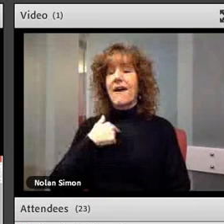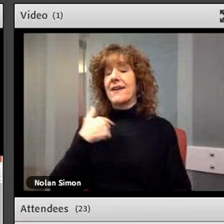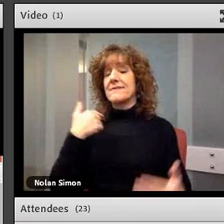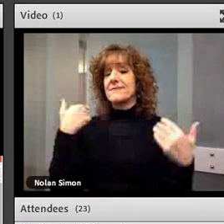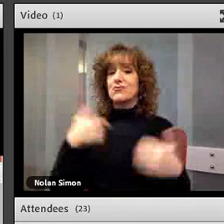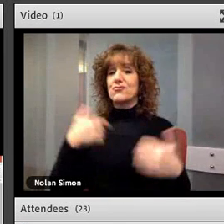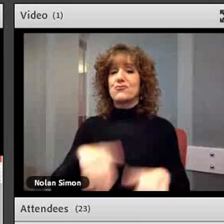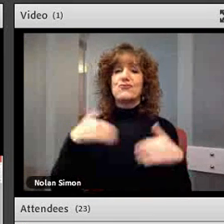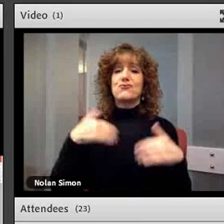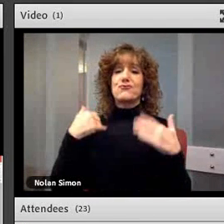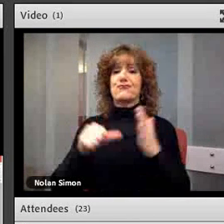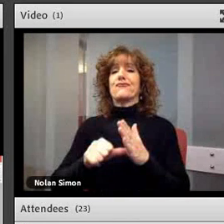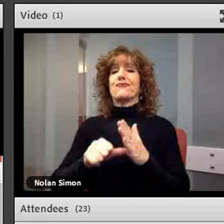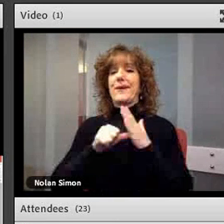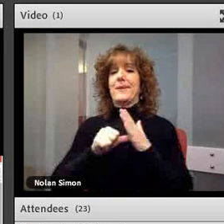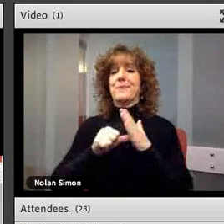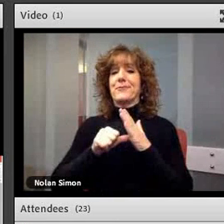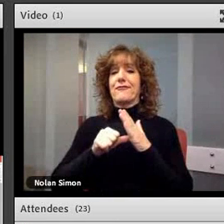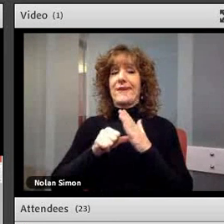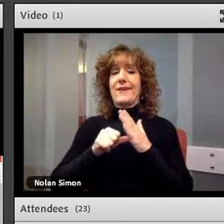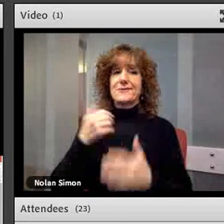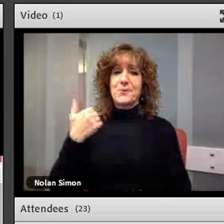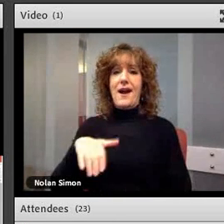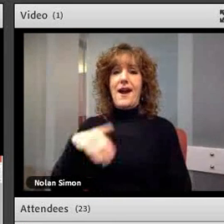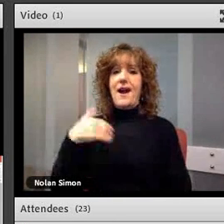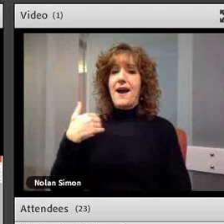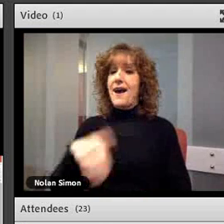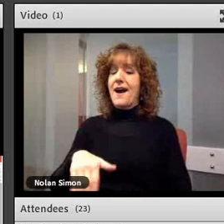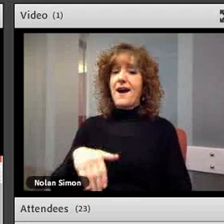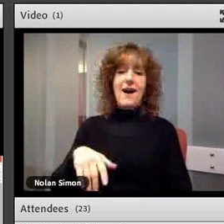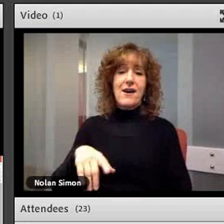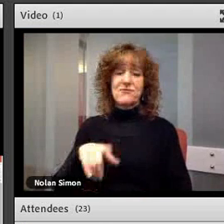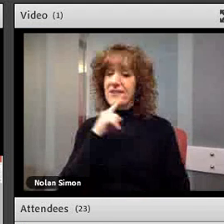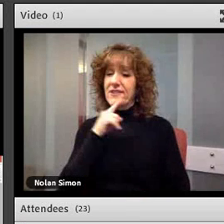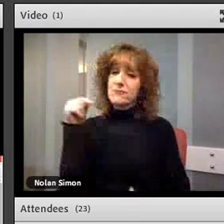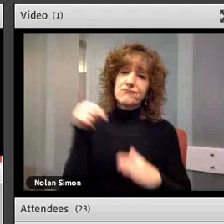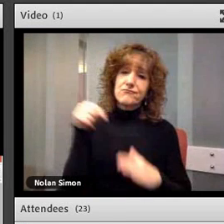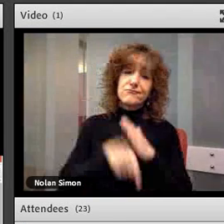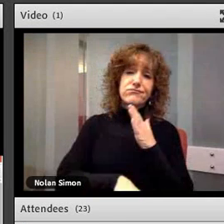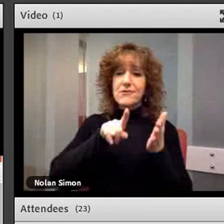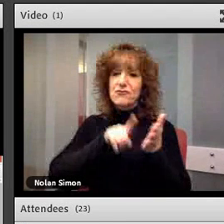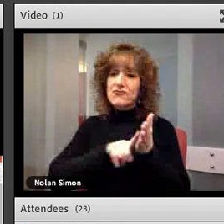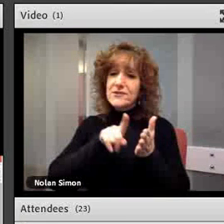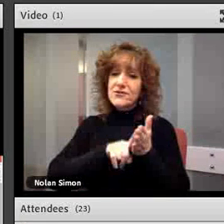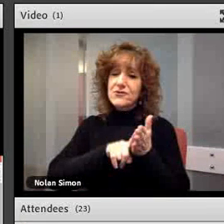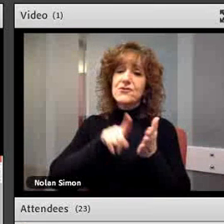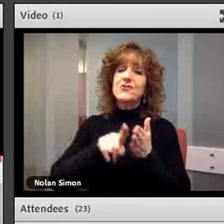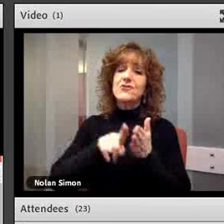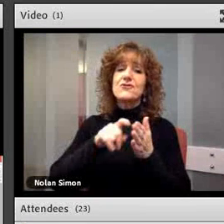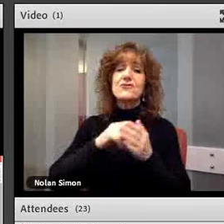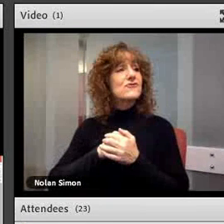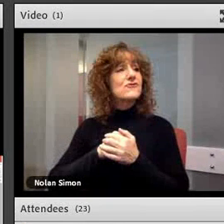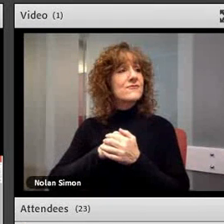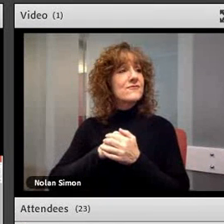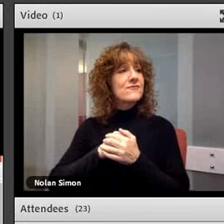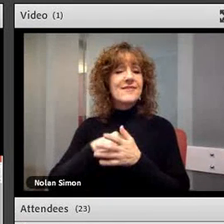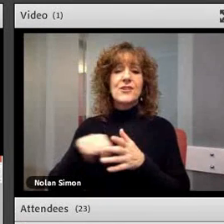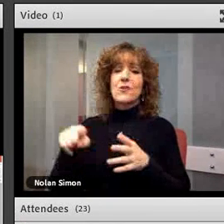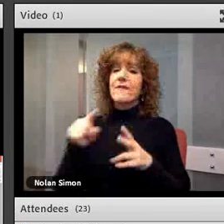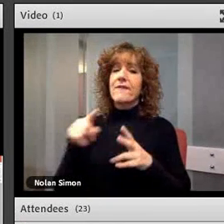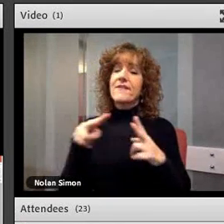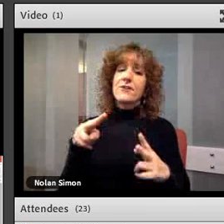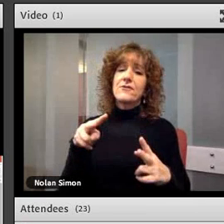impressed, and it's clear that these have been very well researched. I know you've had